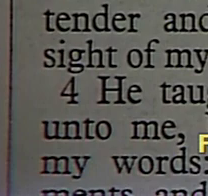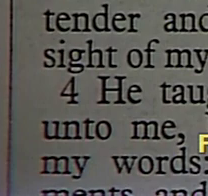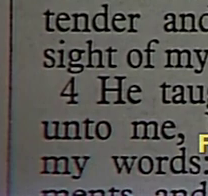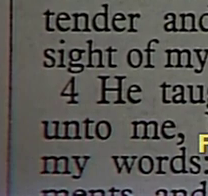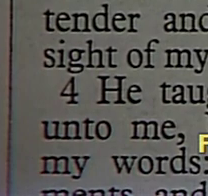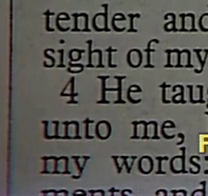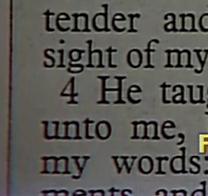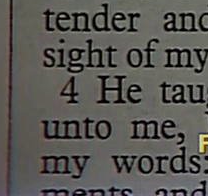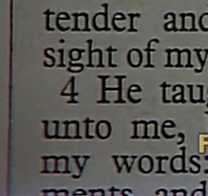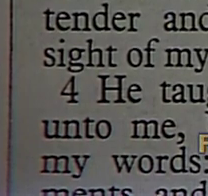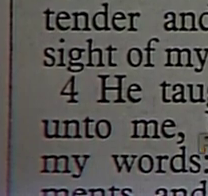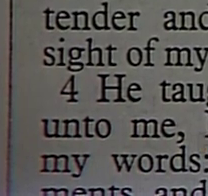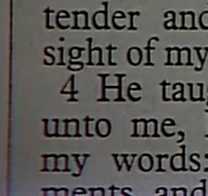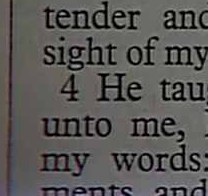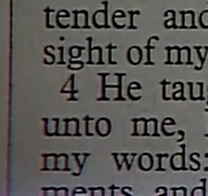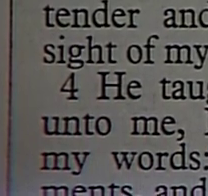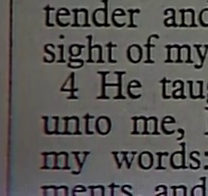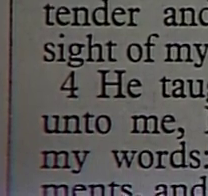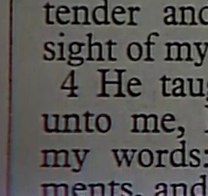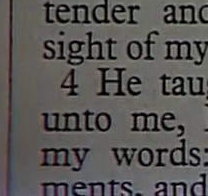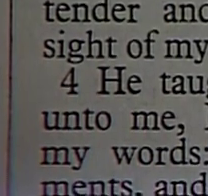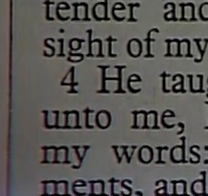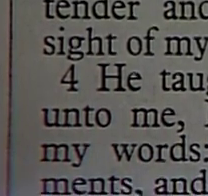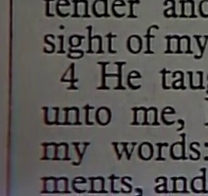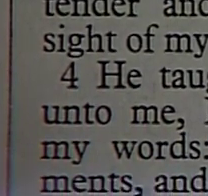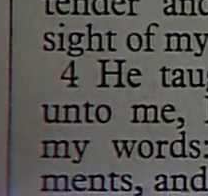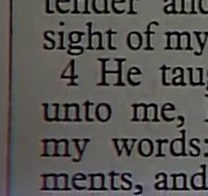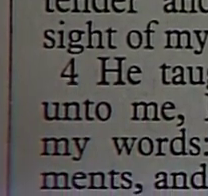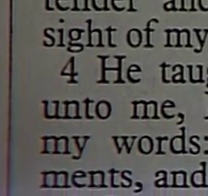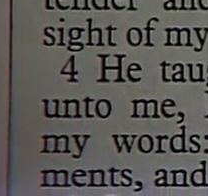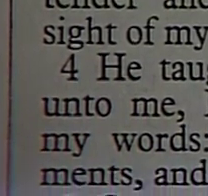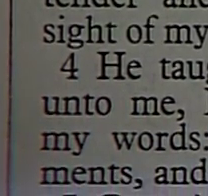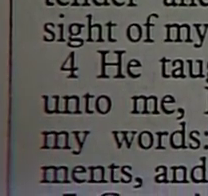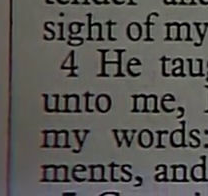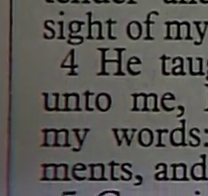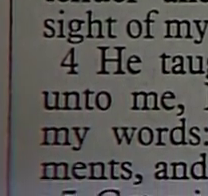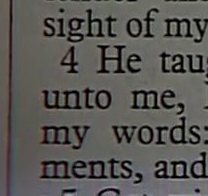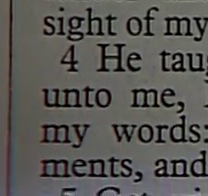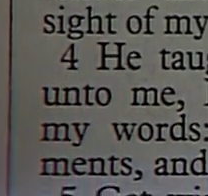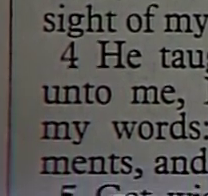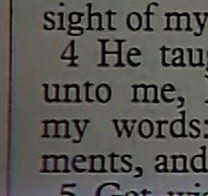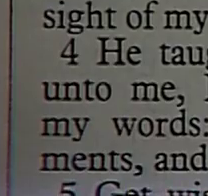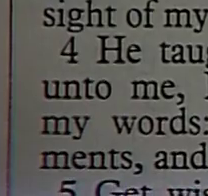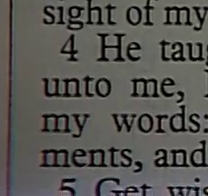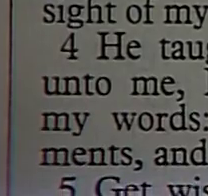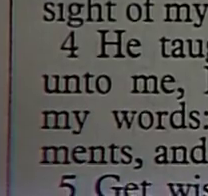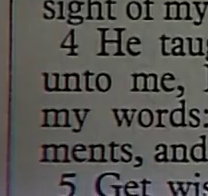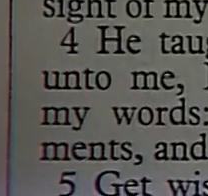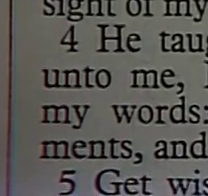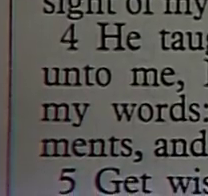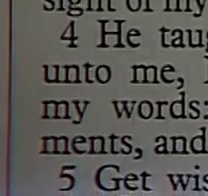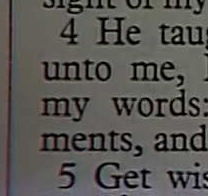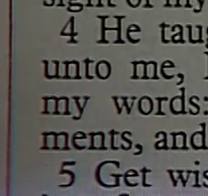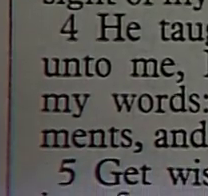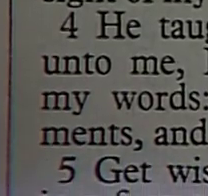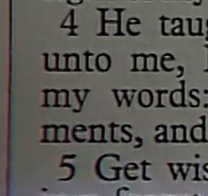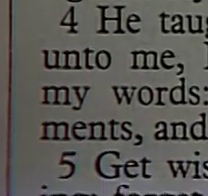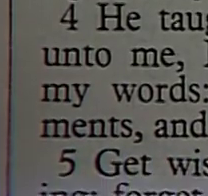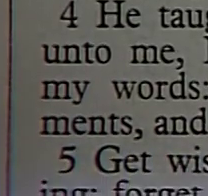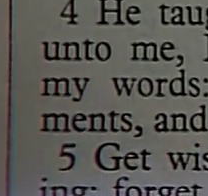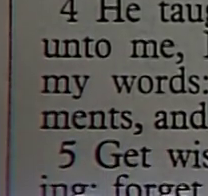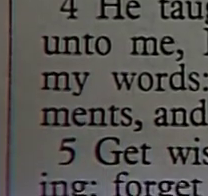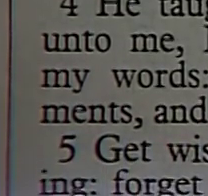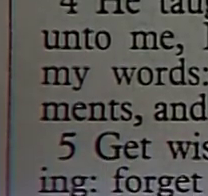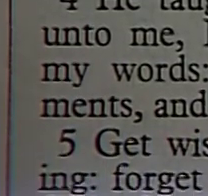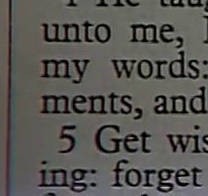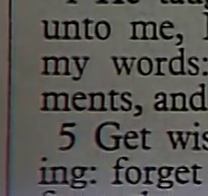Hear, ye children, the instruction of a father, and attend to no understanding. For I give you good doctrine. Forsake